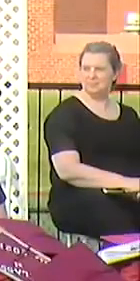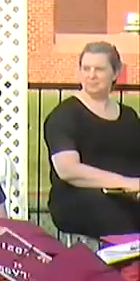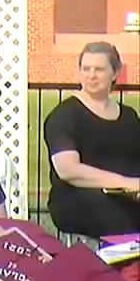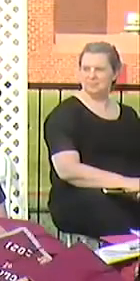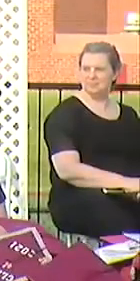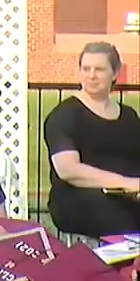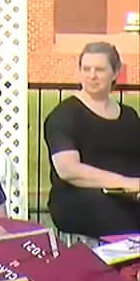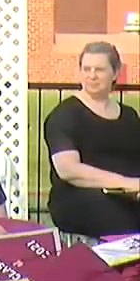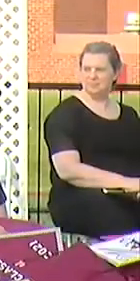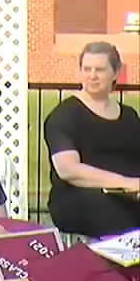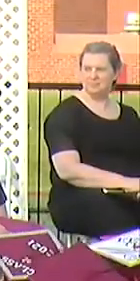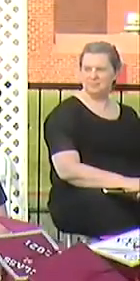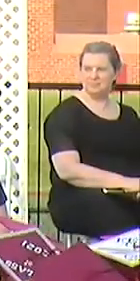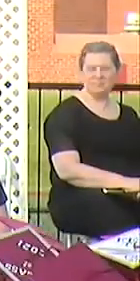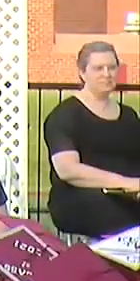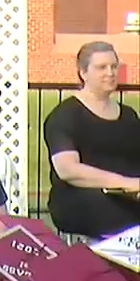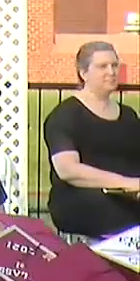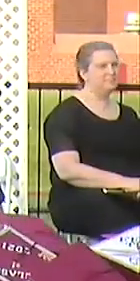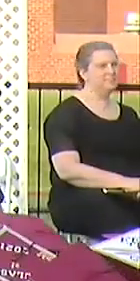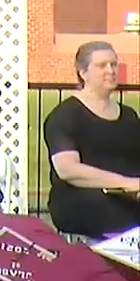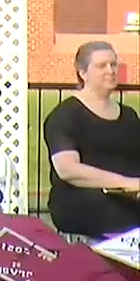Simon Daniel Matthews.